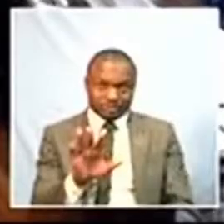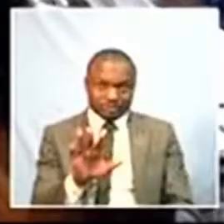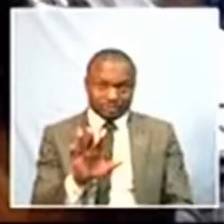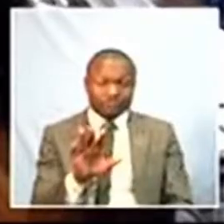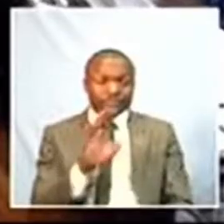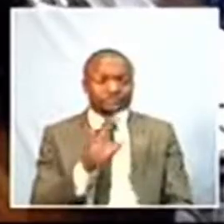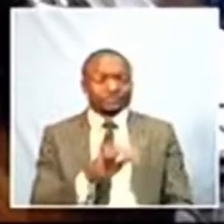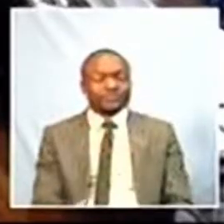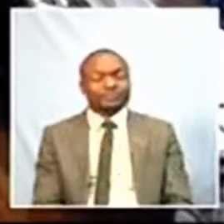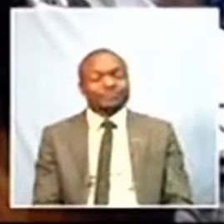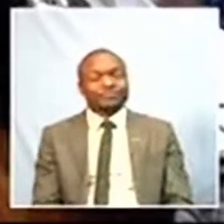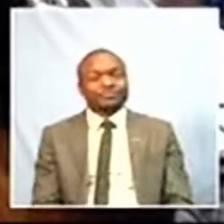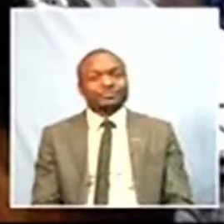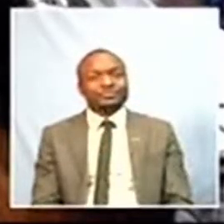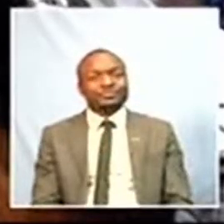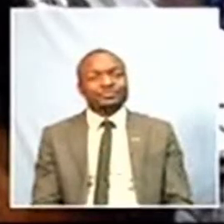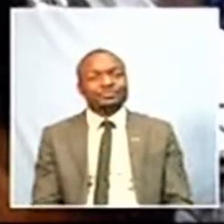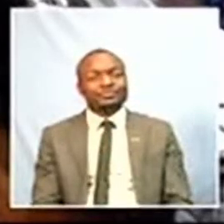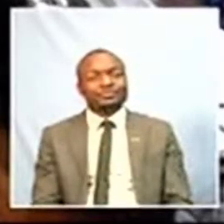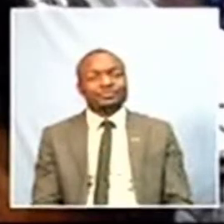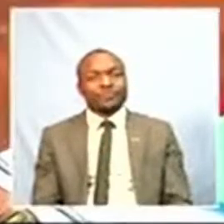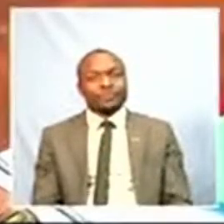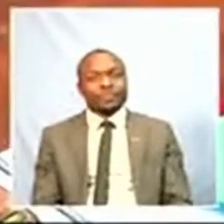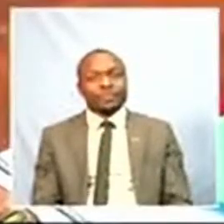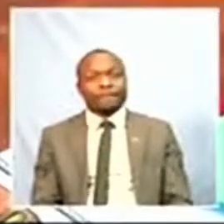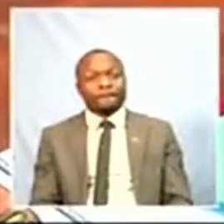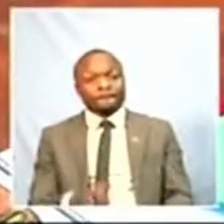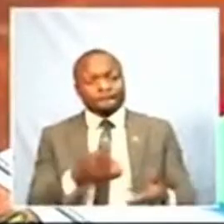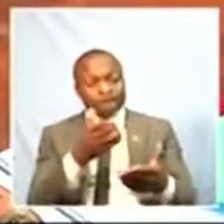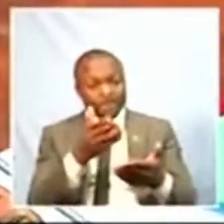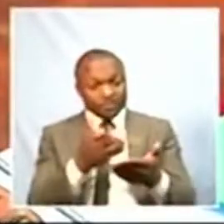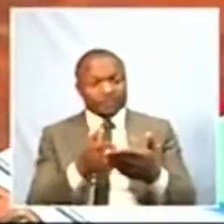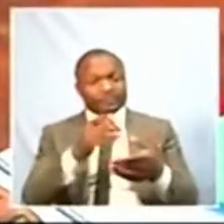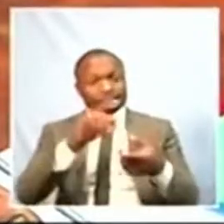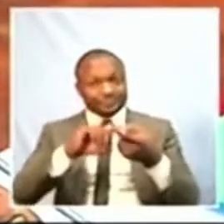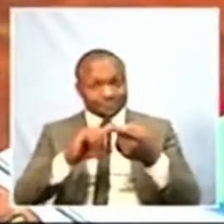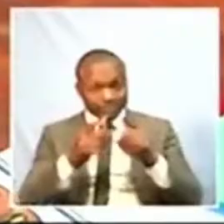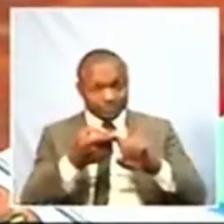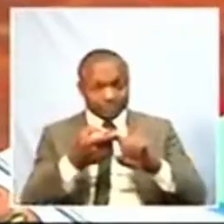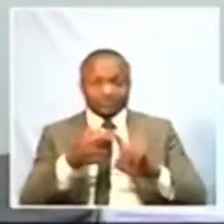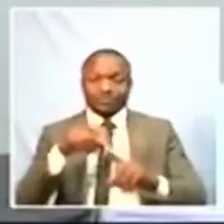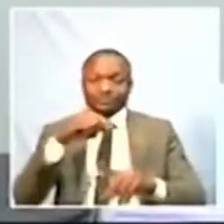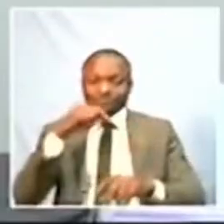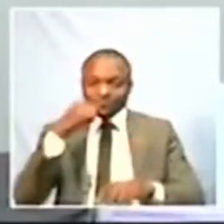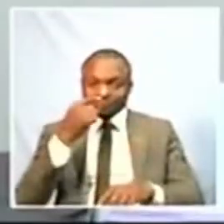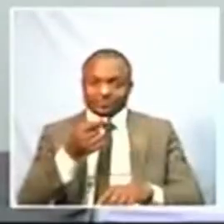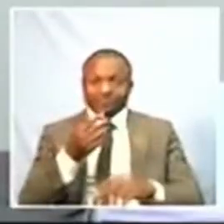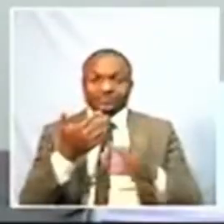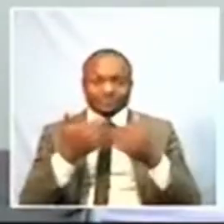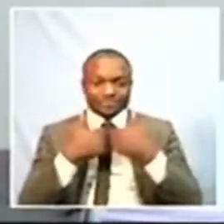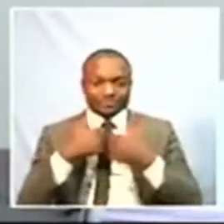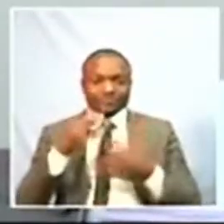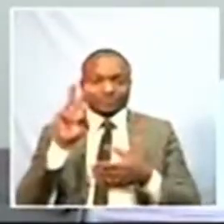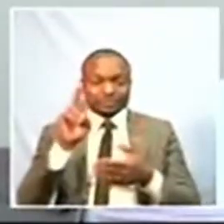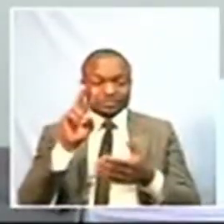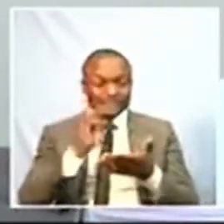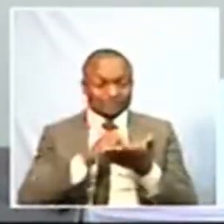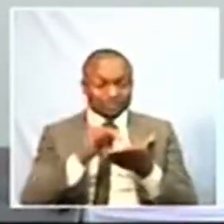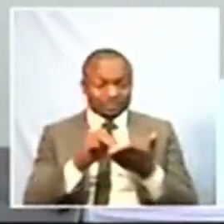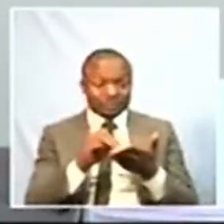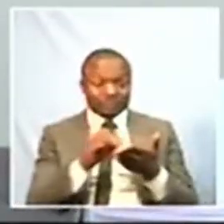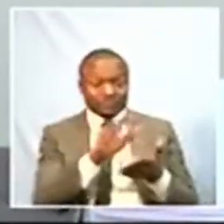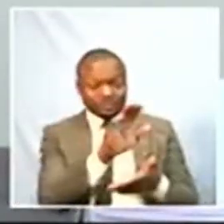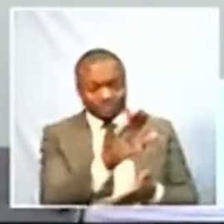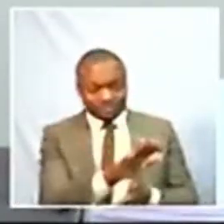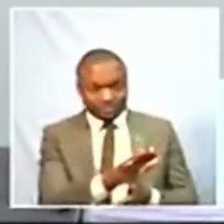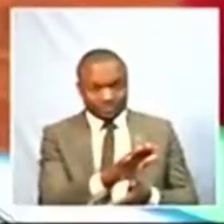it. Yes. So from the analysis, as my colleagues have stated, we have a 2 million secured, and therefore we